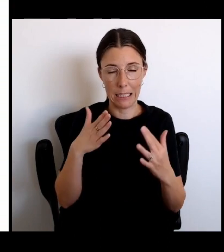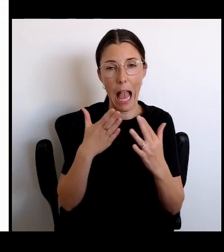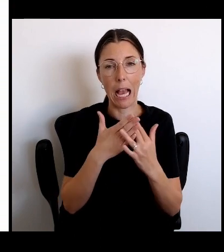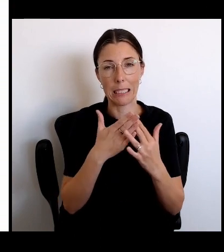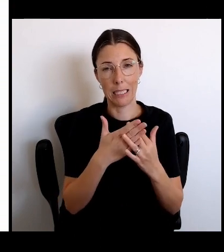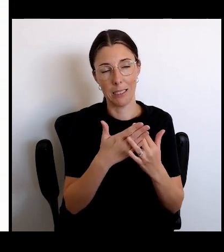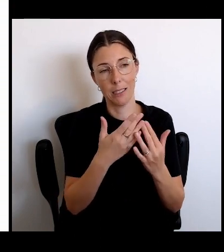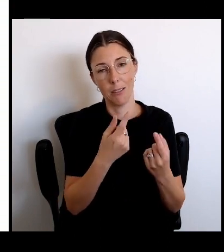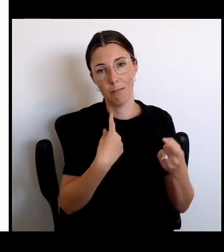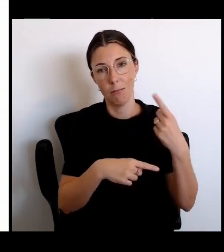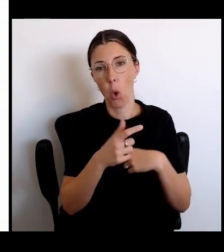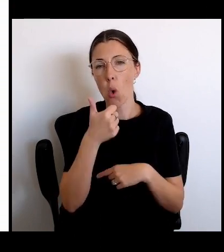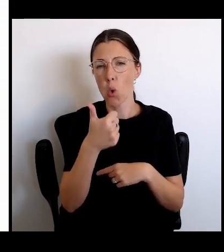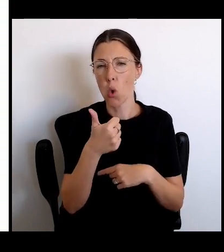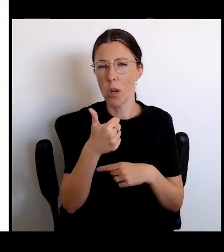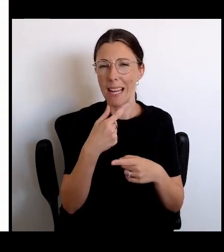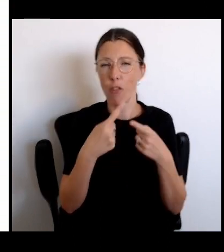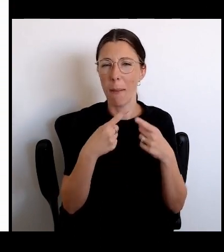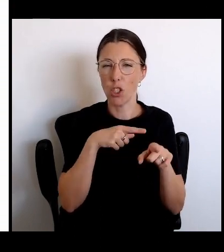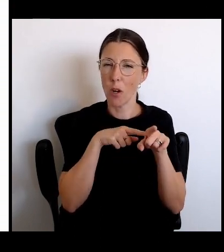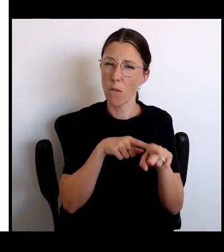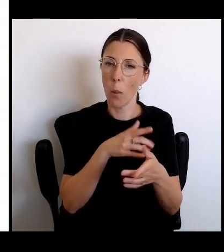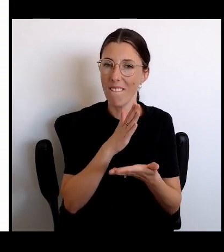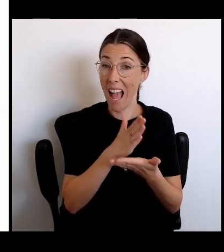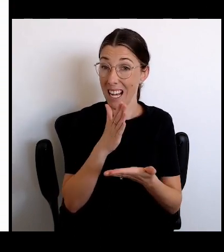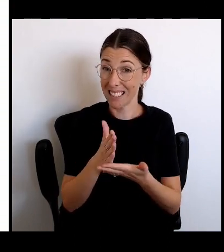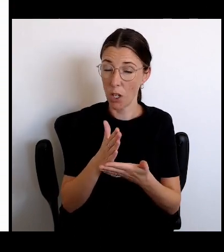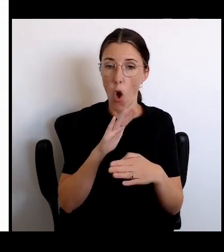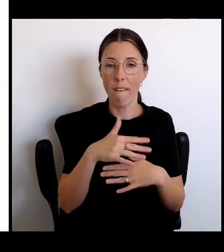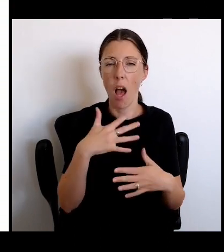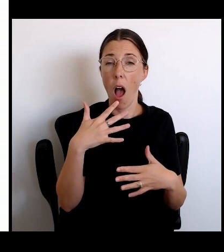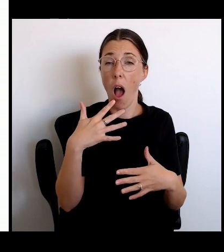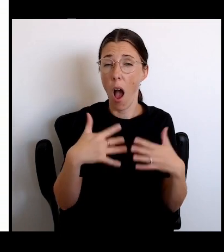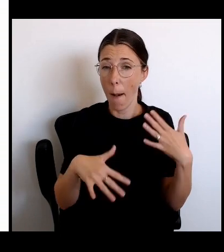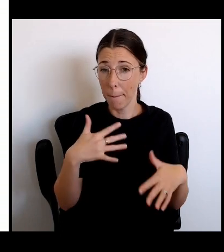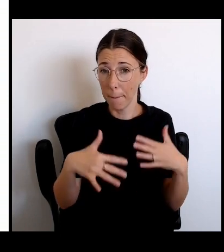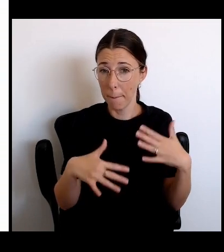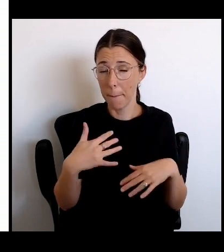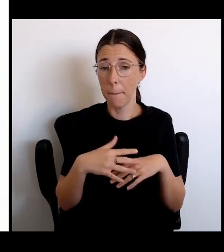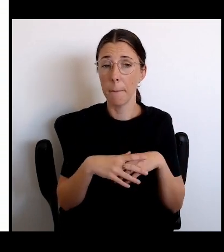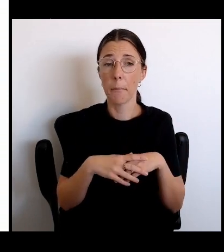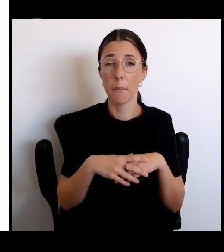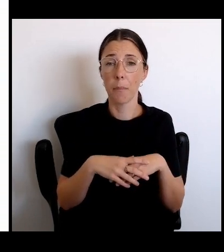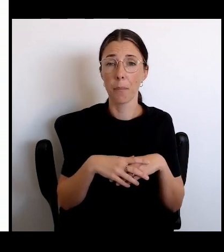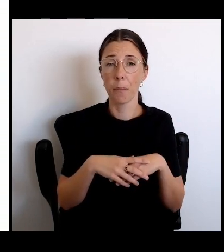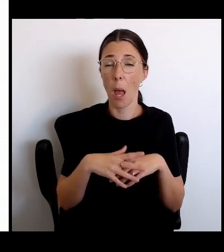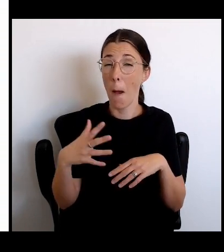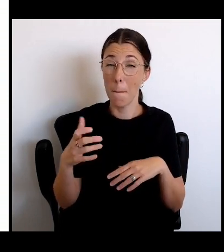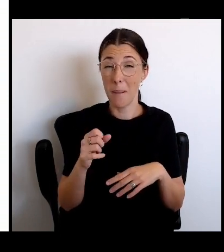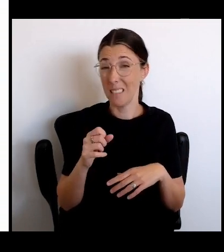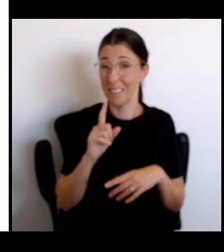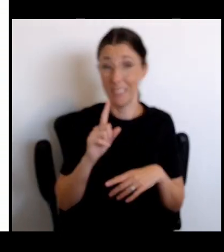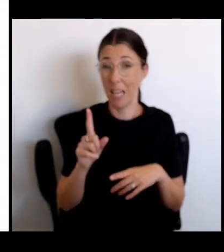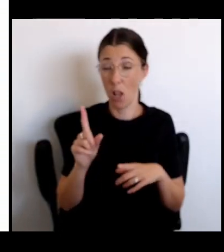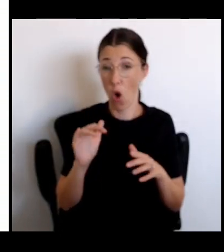about contents, harms, and to make the immediate harms present for them. So they will